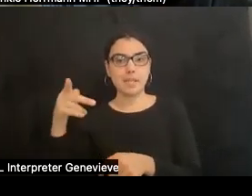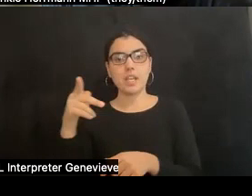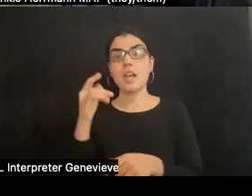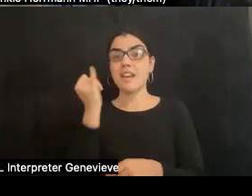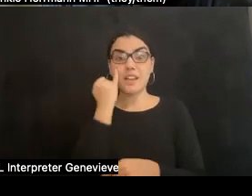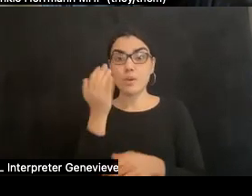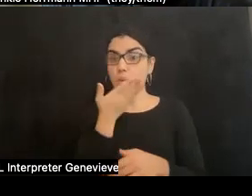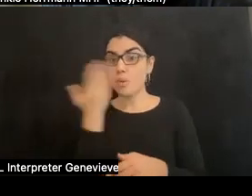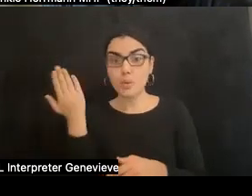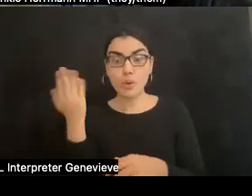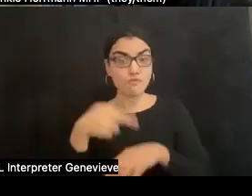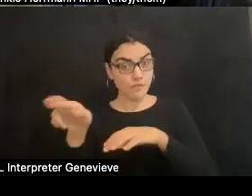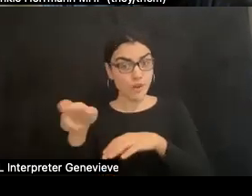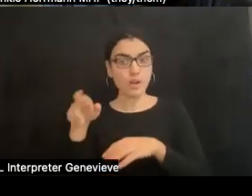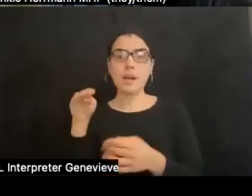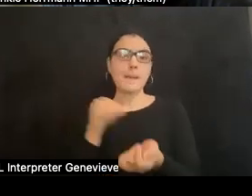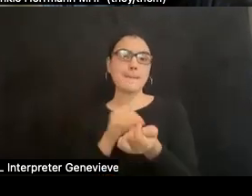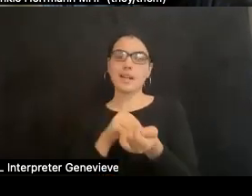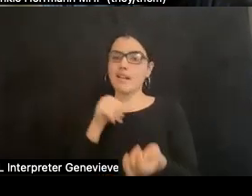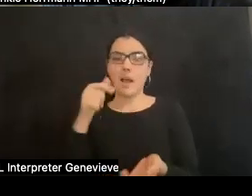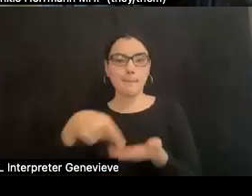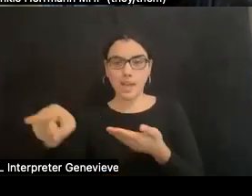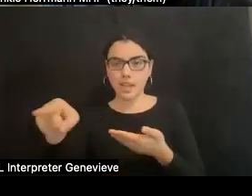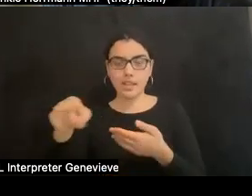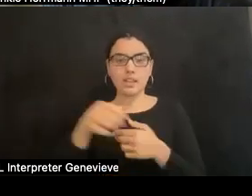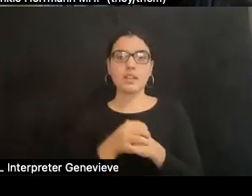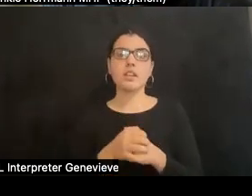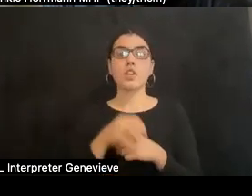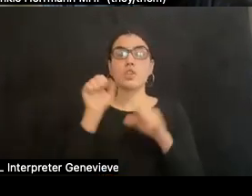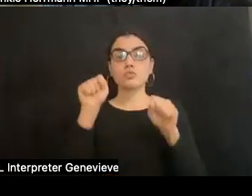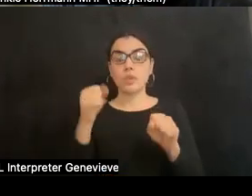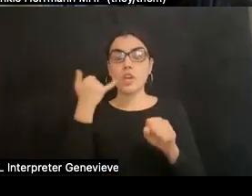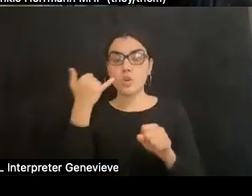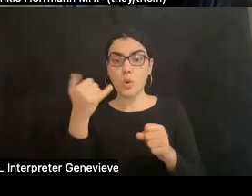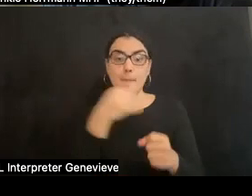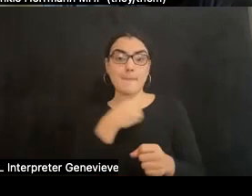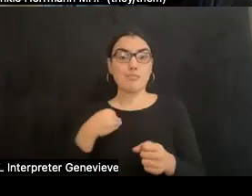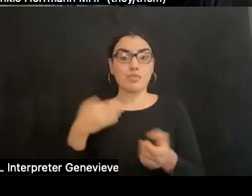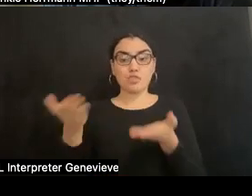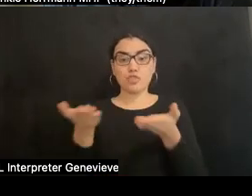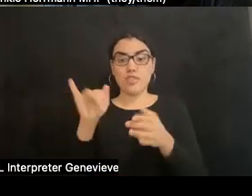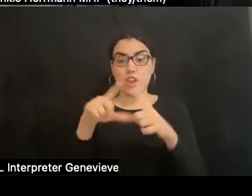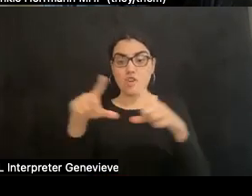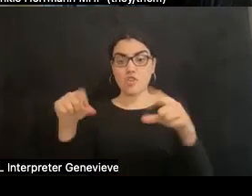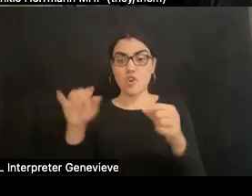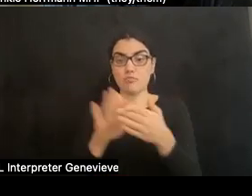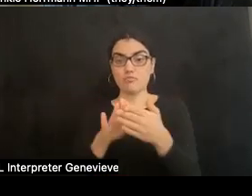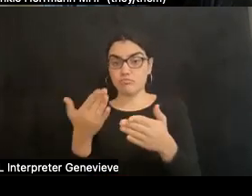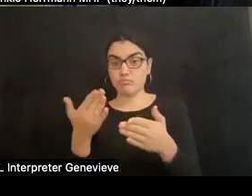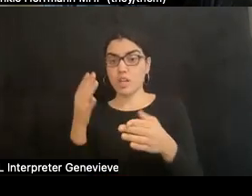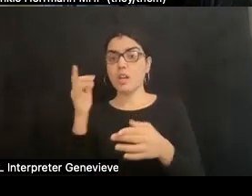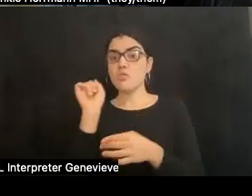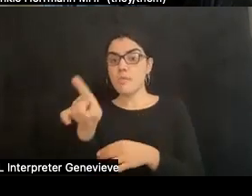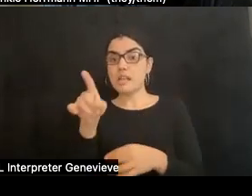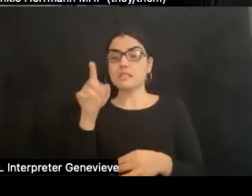it. You can call the member services number on the back of your card and ask that representative, do I need a referral for this